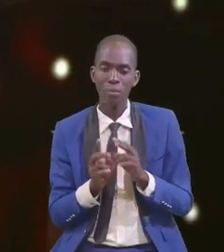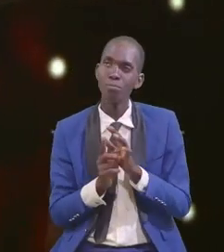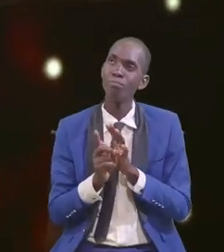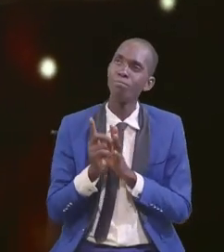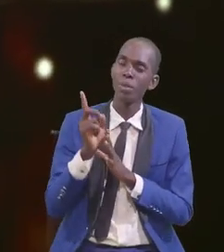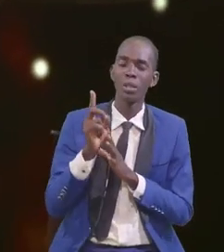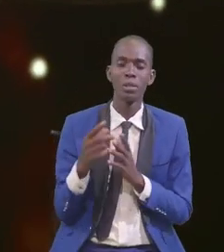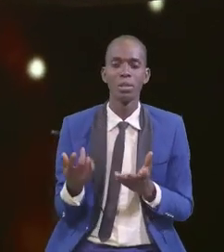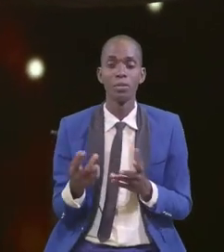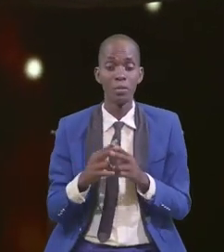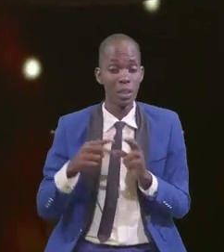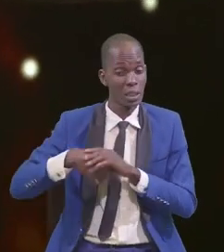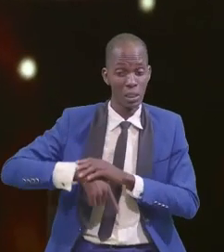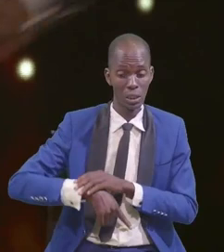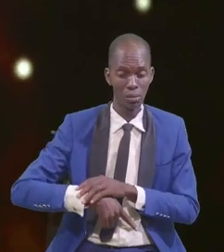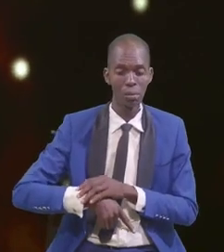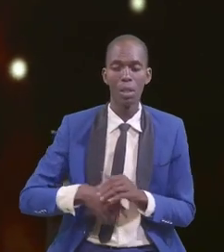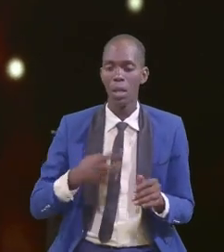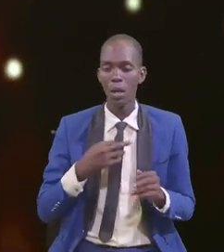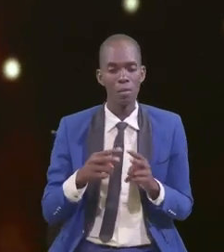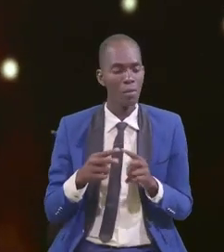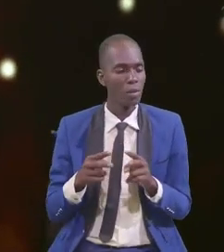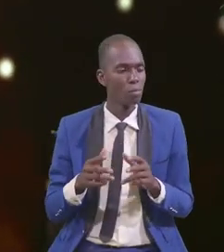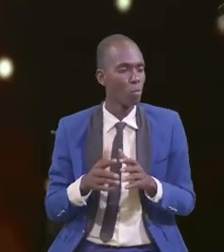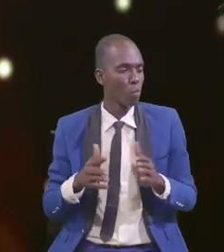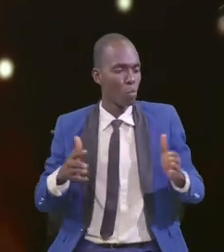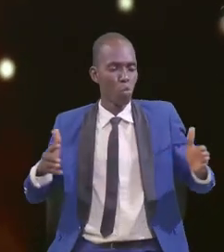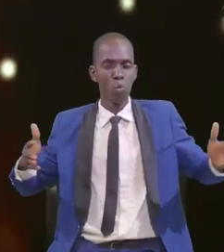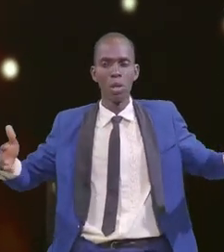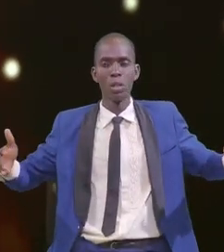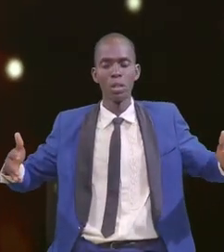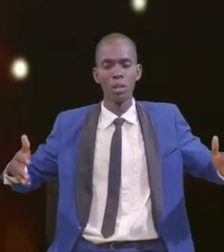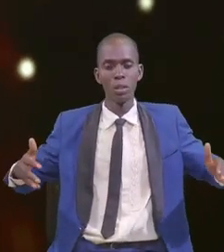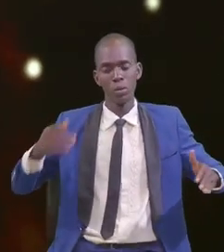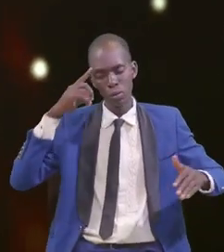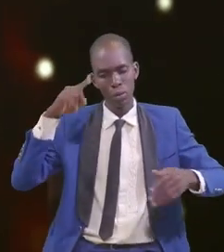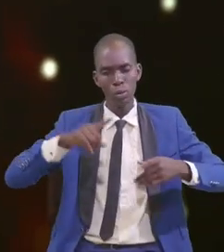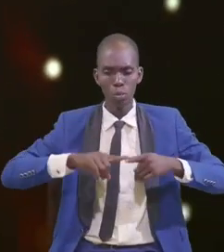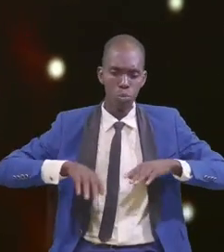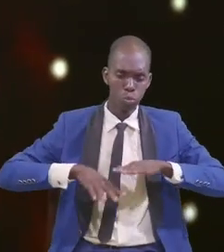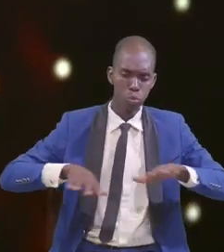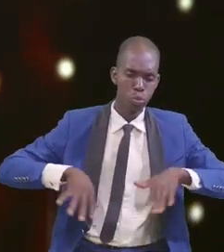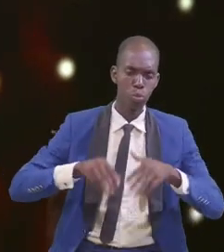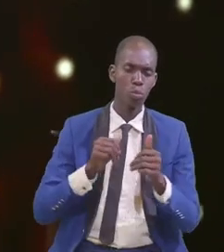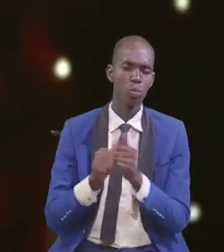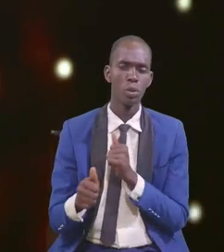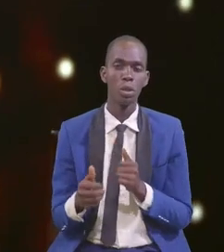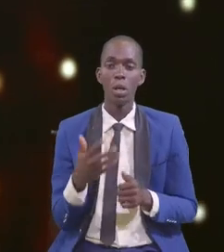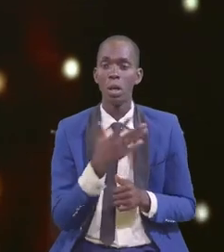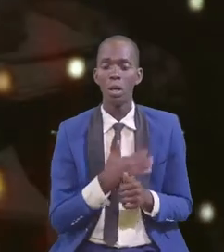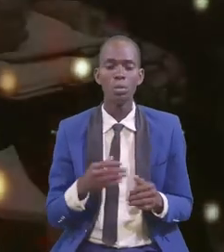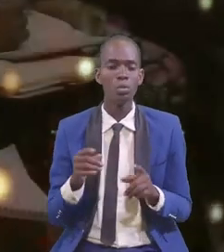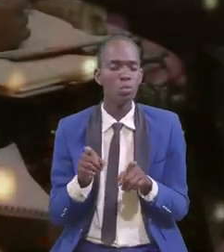wide for his strength, and too dangerous for his little wisdom, and